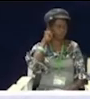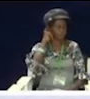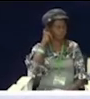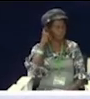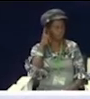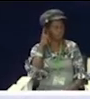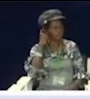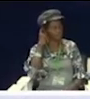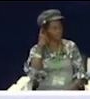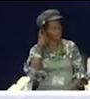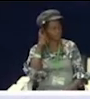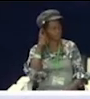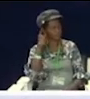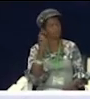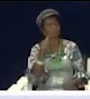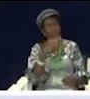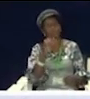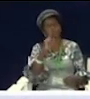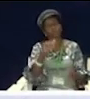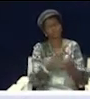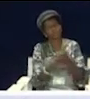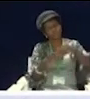Who is the one backing you?